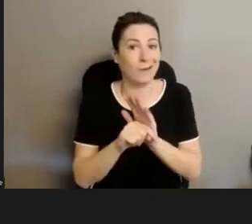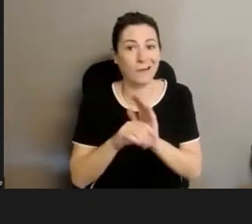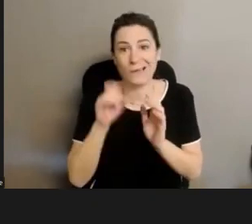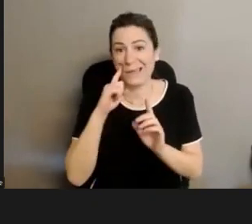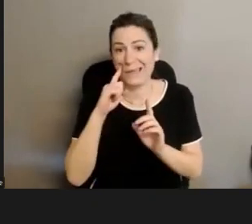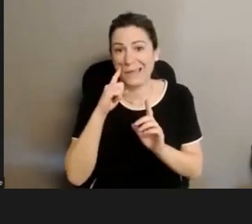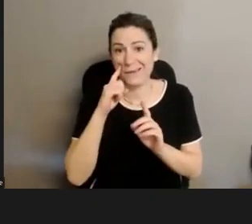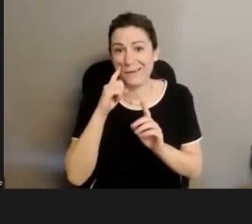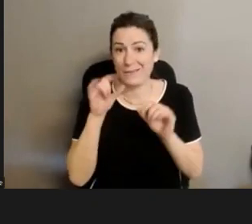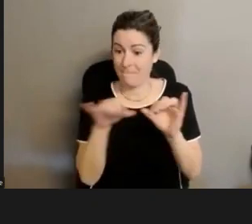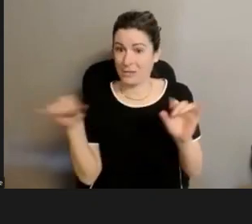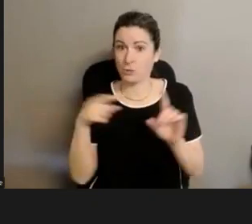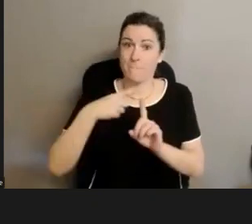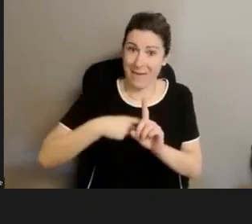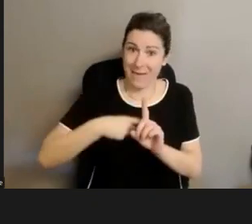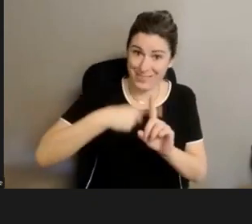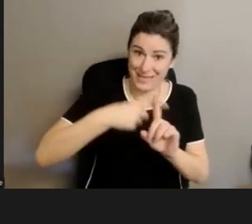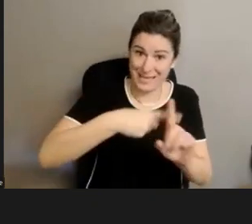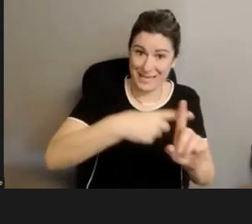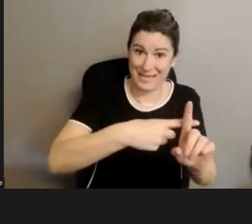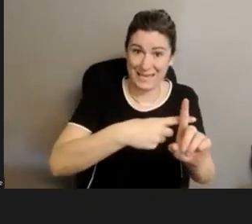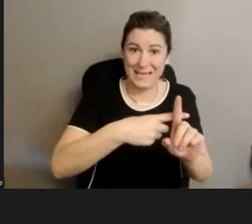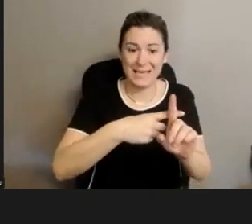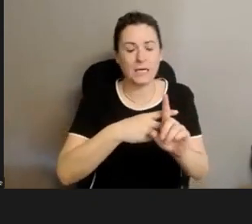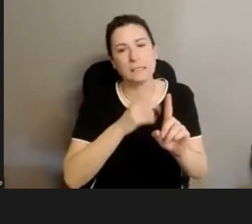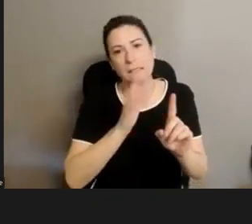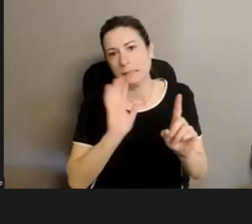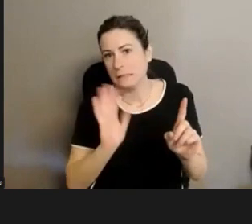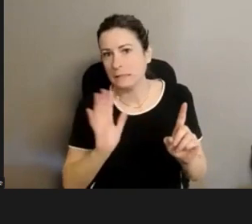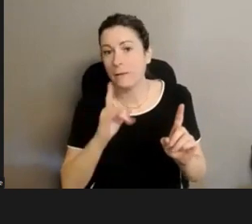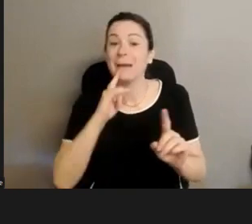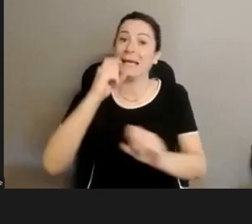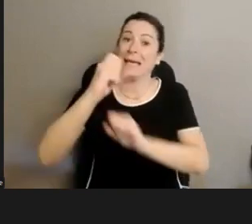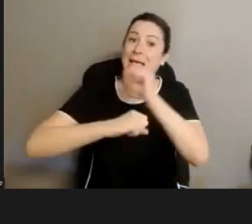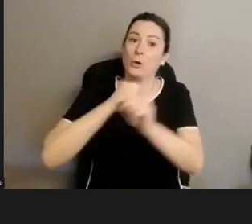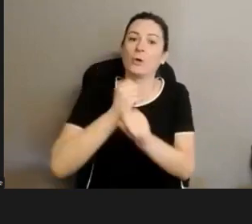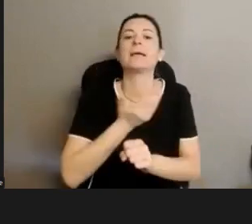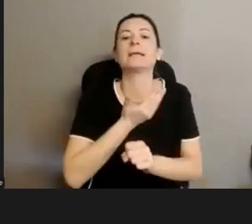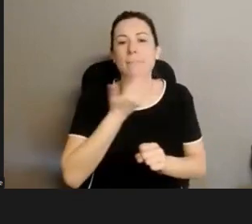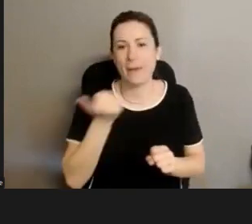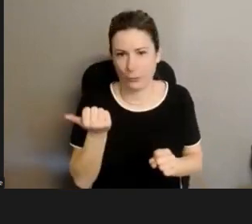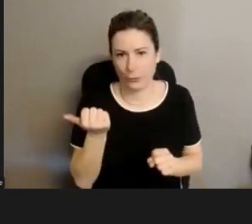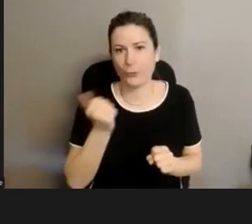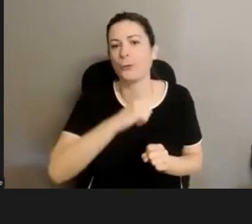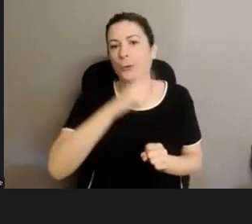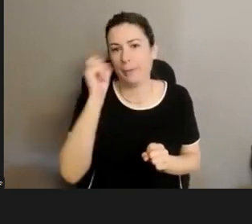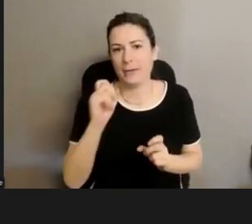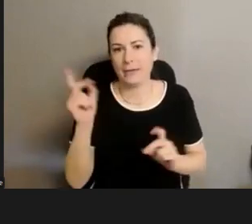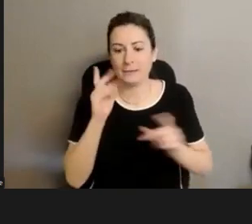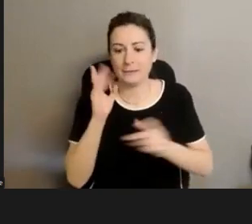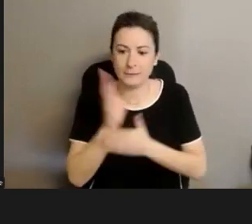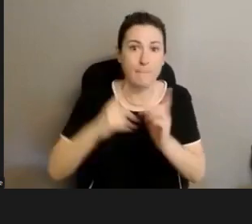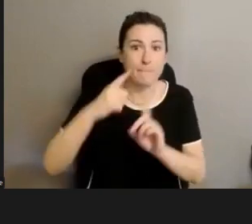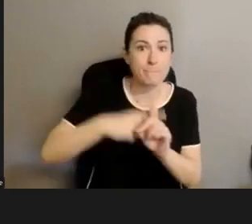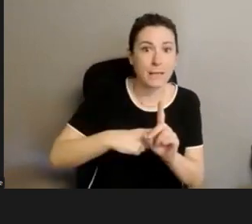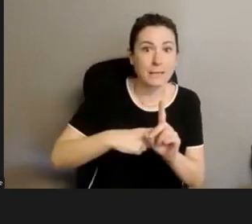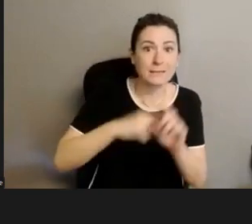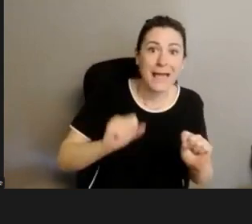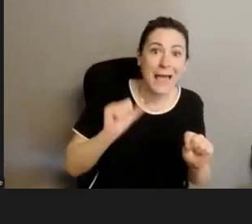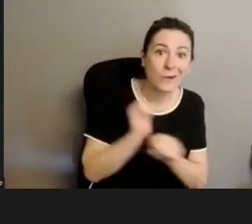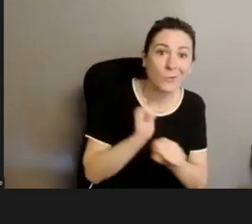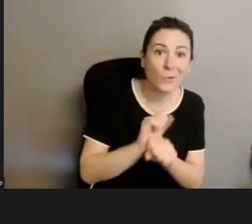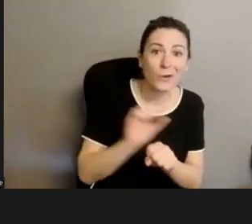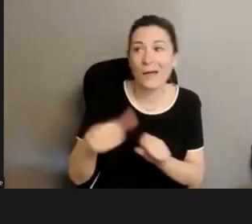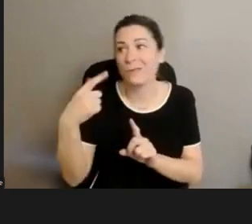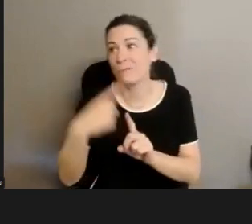see replicated across the country, it means that they can earn more. But that's really kind of small peanuts compared to, you